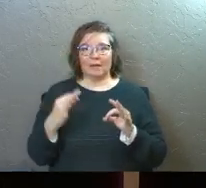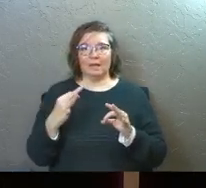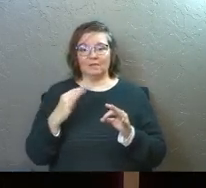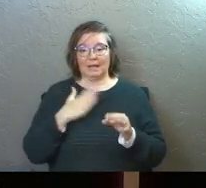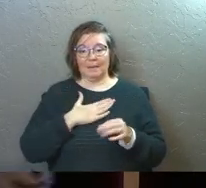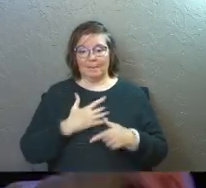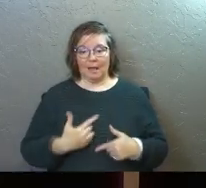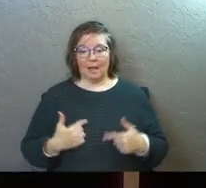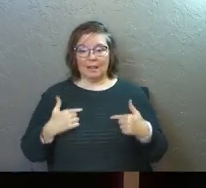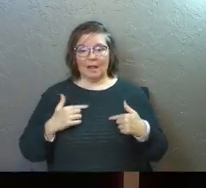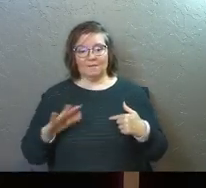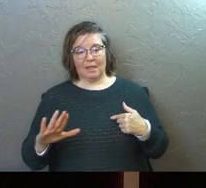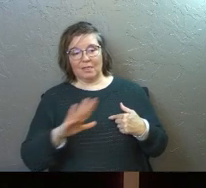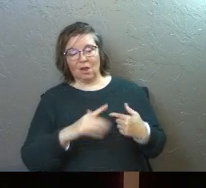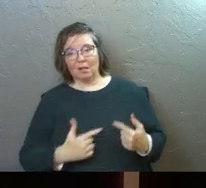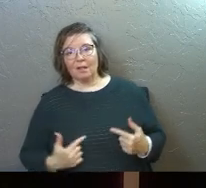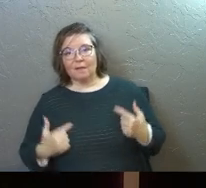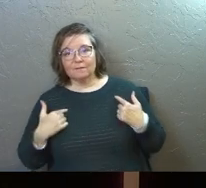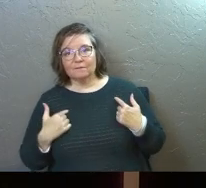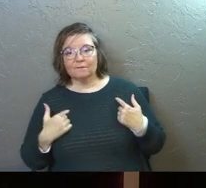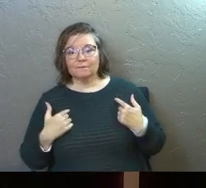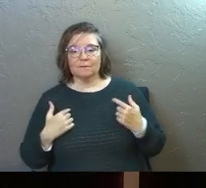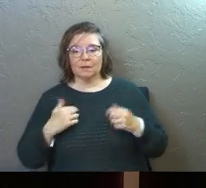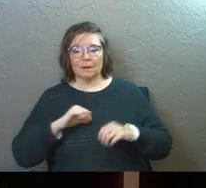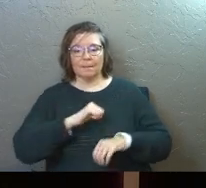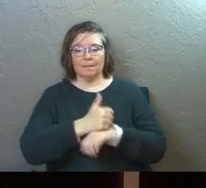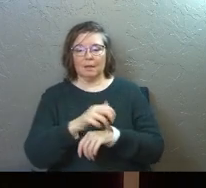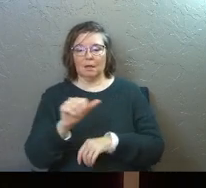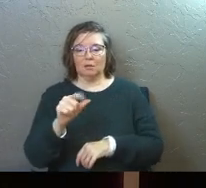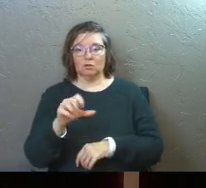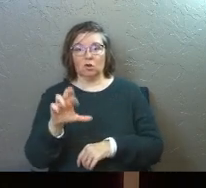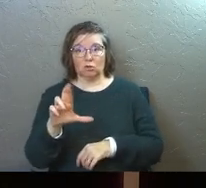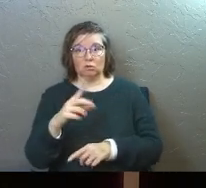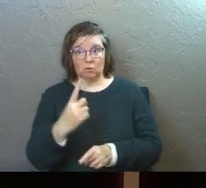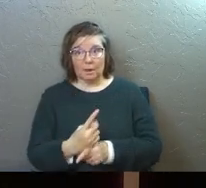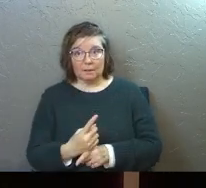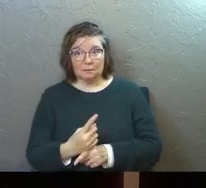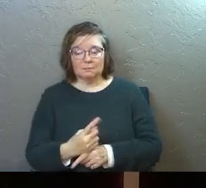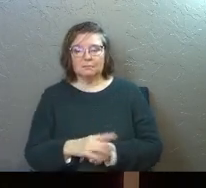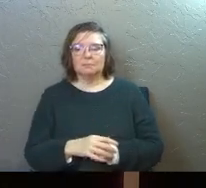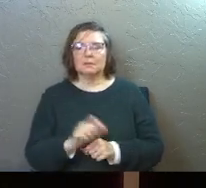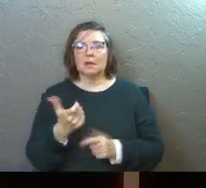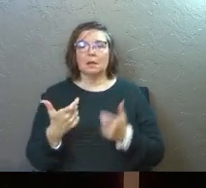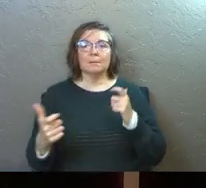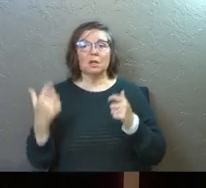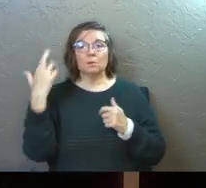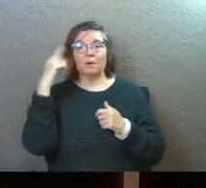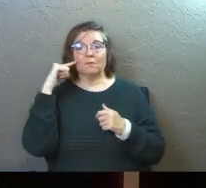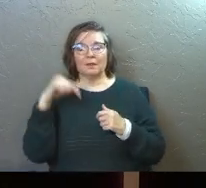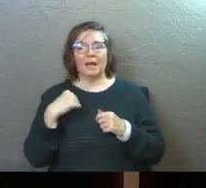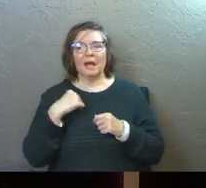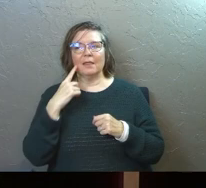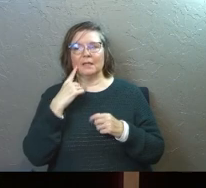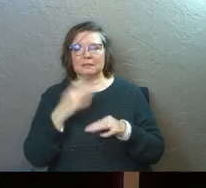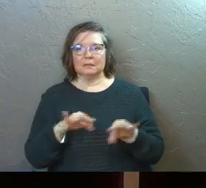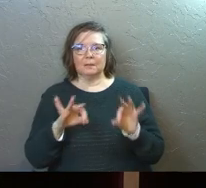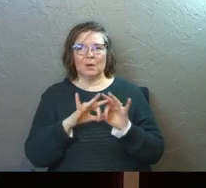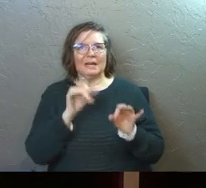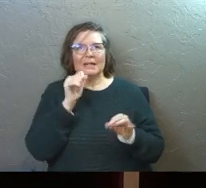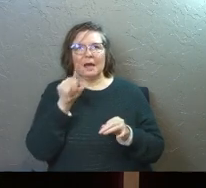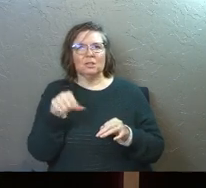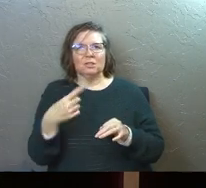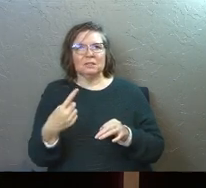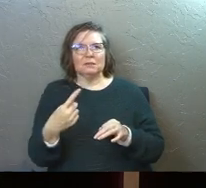faithful, God, in my life, in their life. Build the altars, right? Another big reason for this, I think it's so important, is